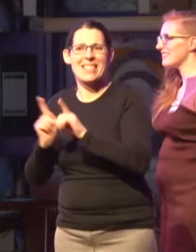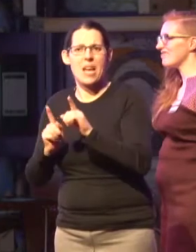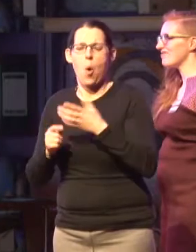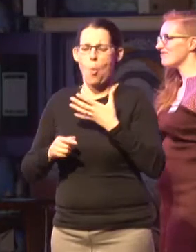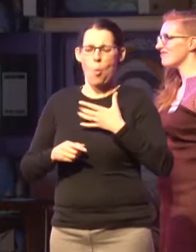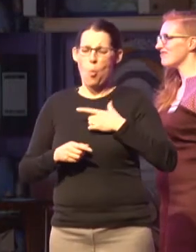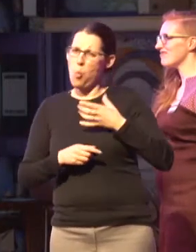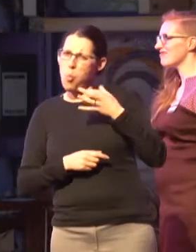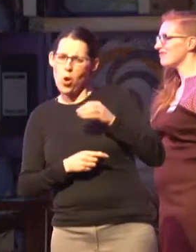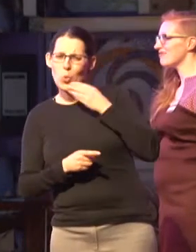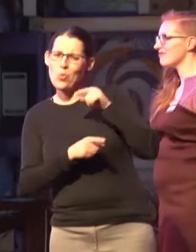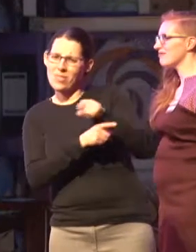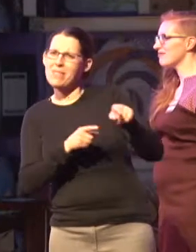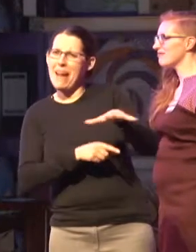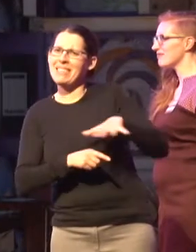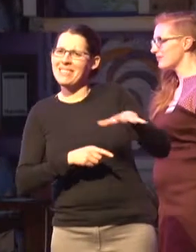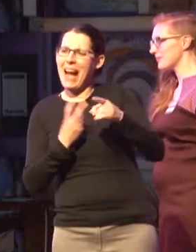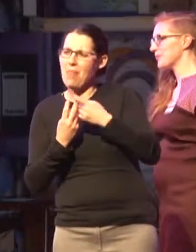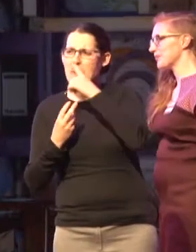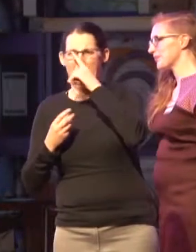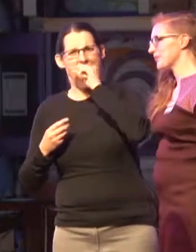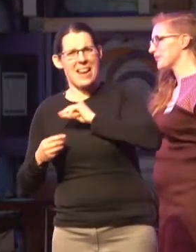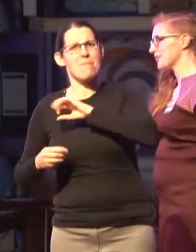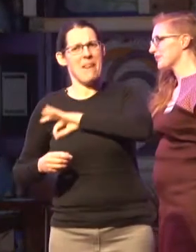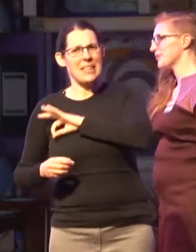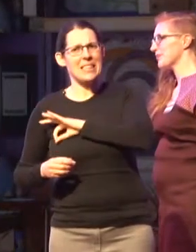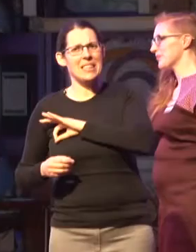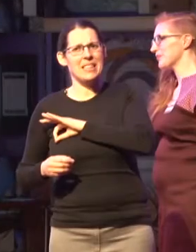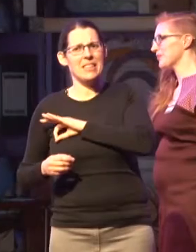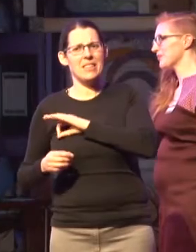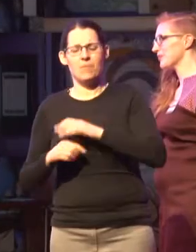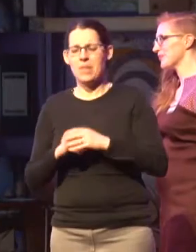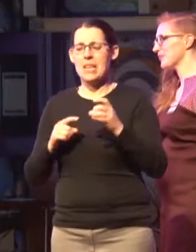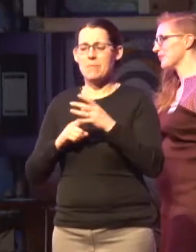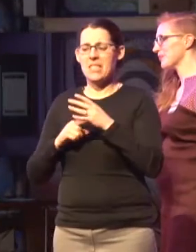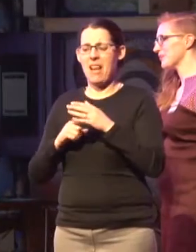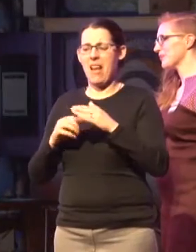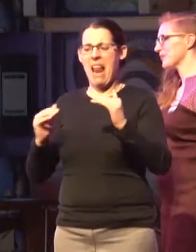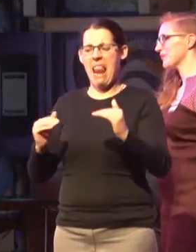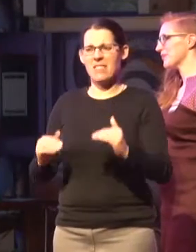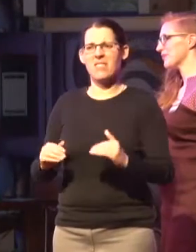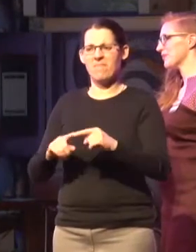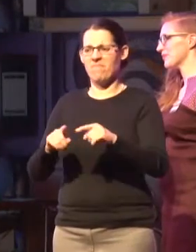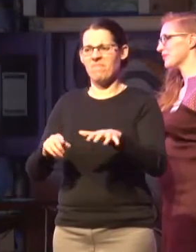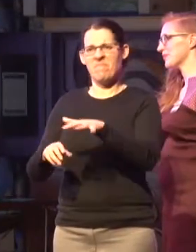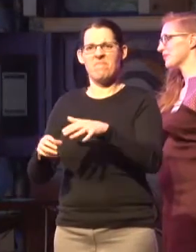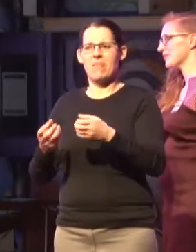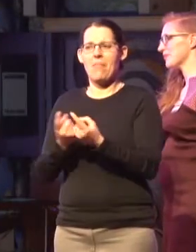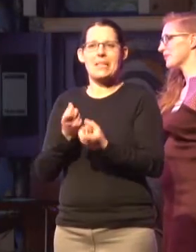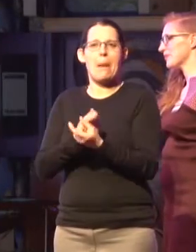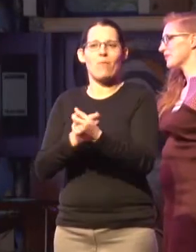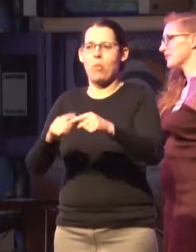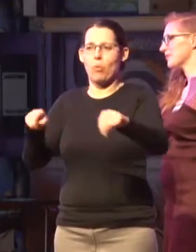for other people's benefit when the property market's down? We're currently in a bit of a lull period with Wellington